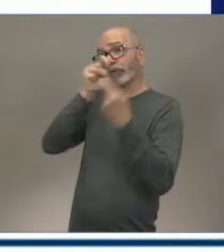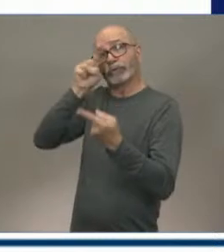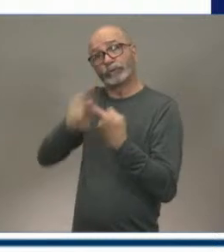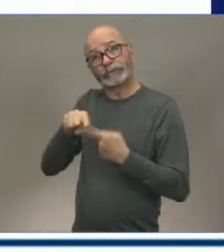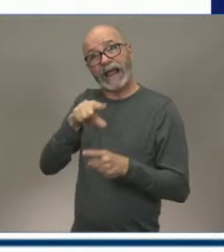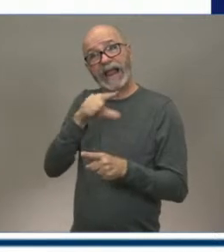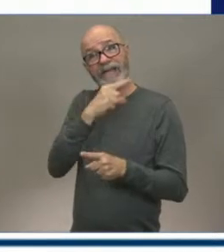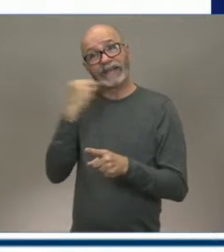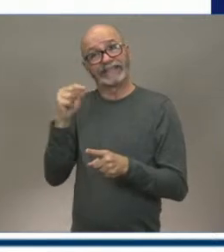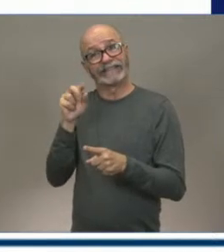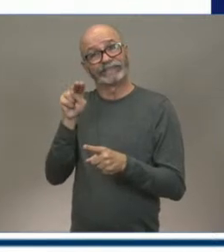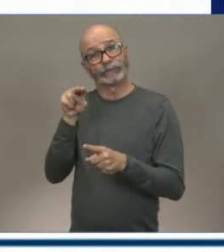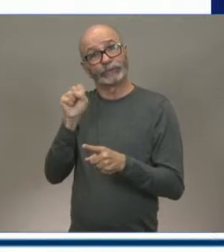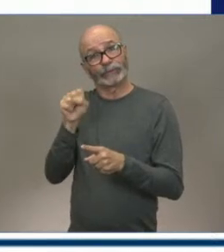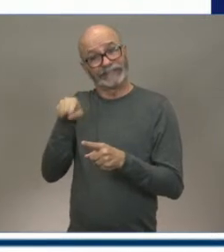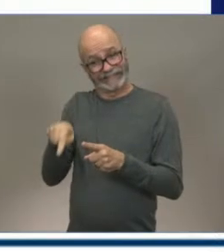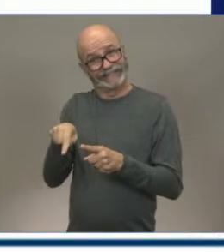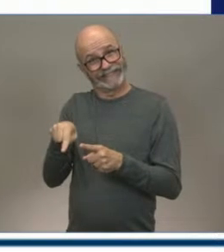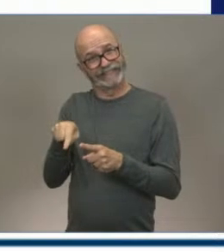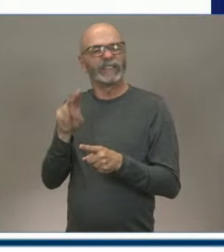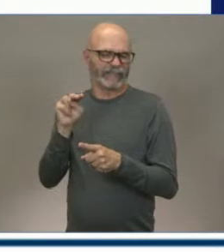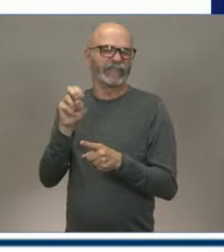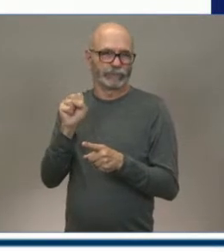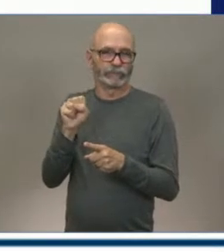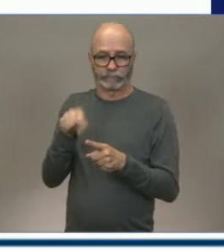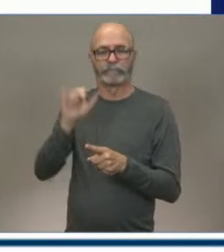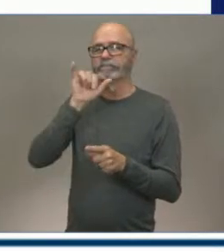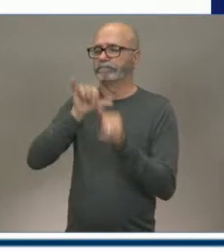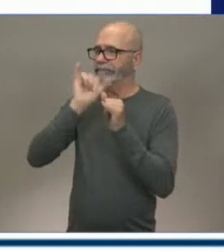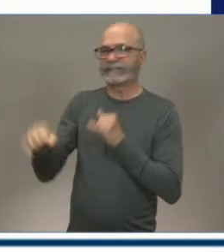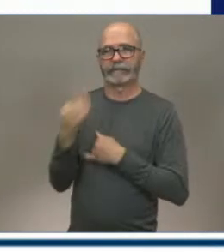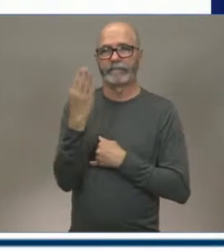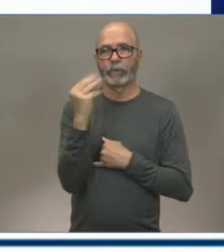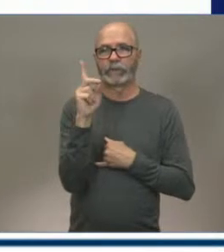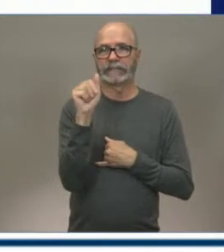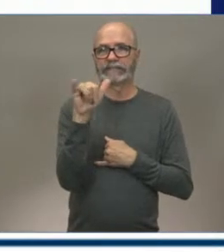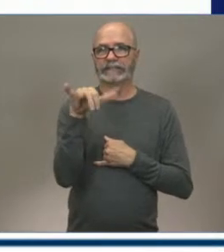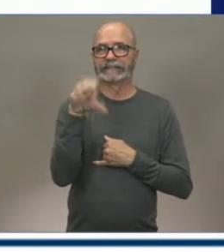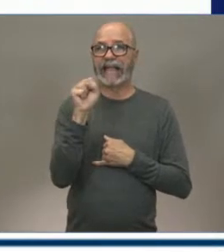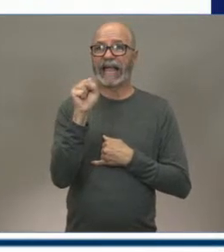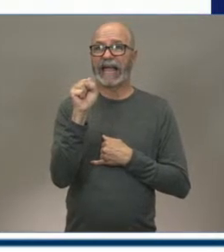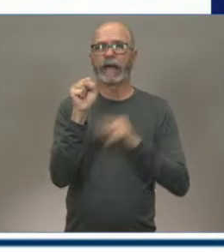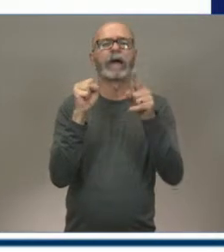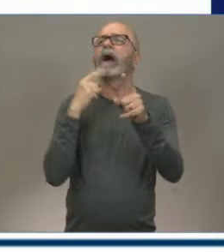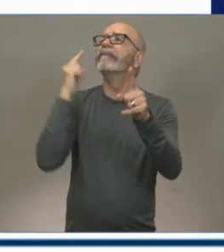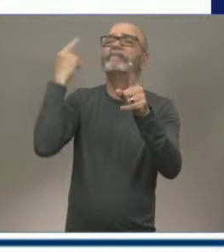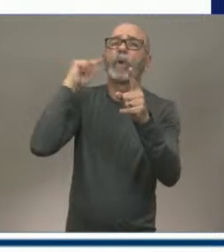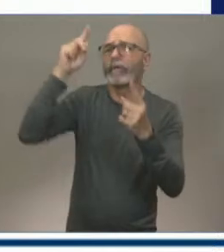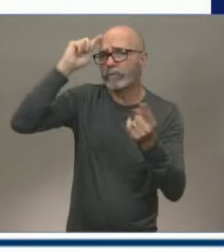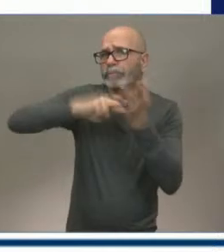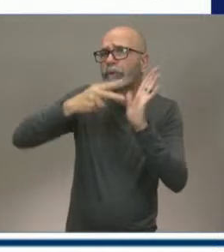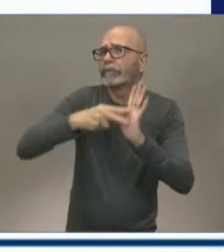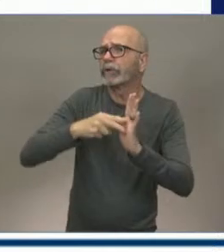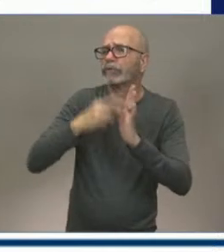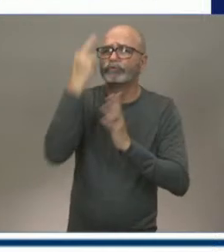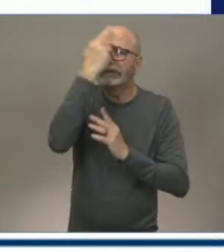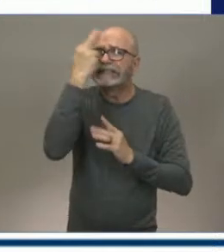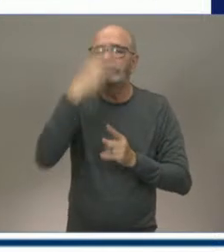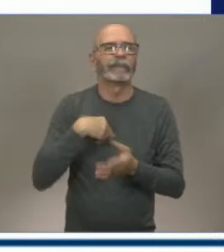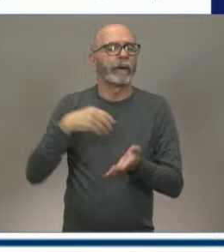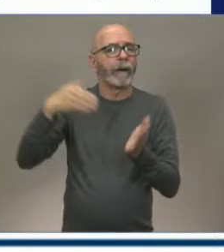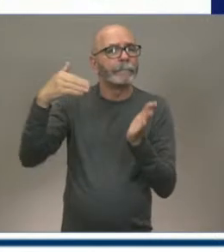work, a medical appointment, or legal reasons. This also applies to anyone from Nova Scotia going into New